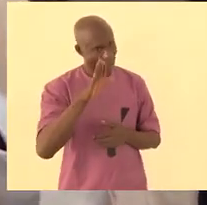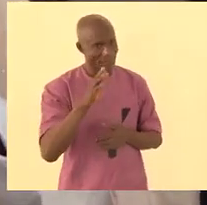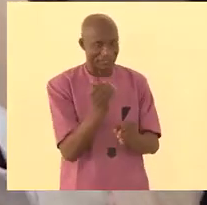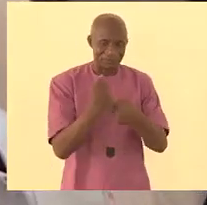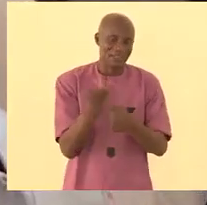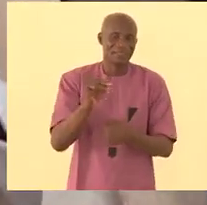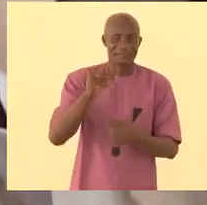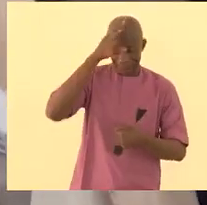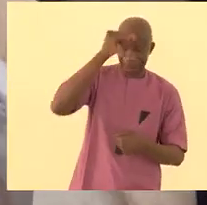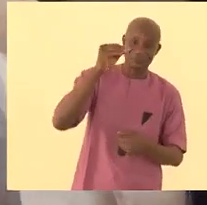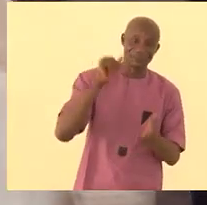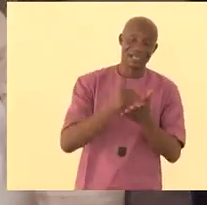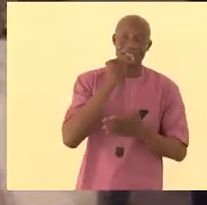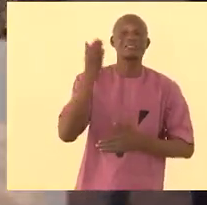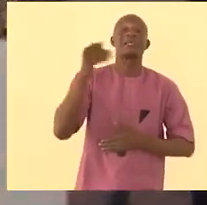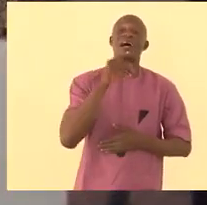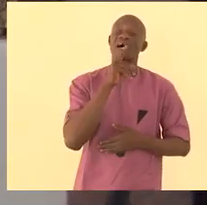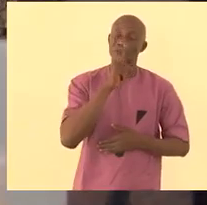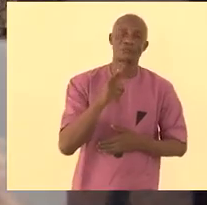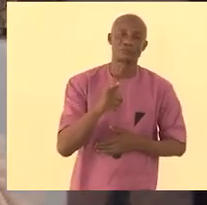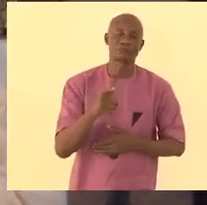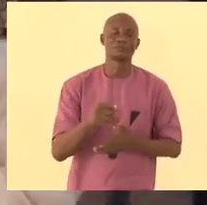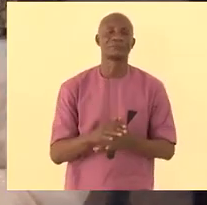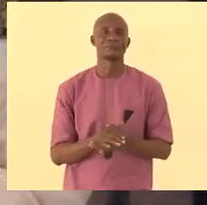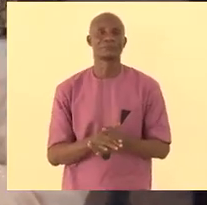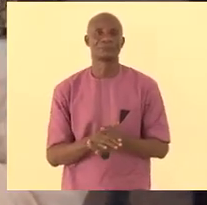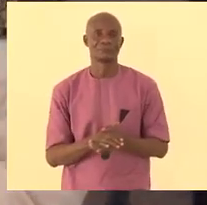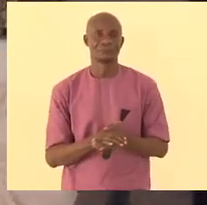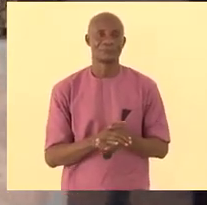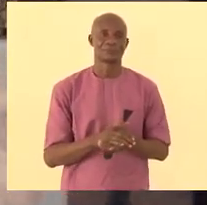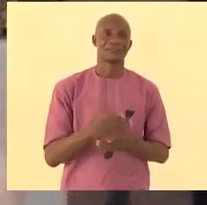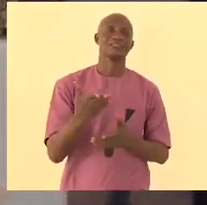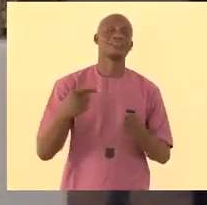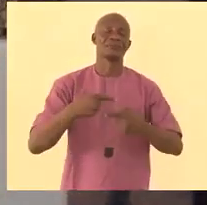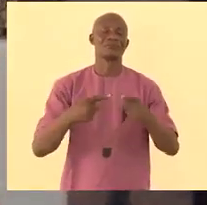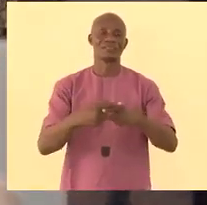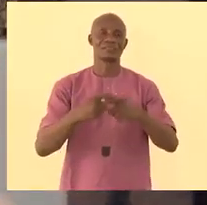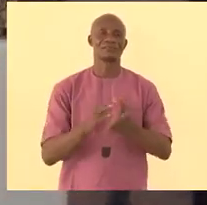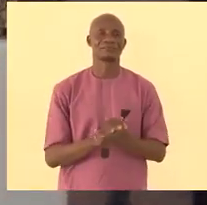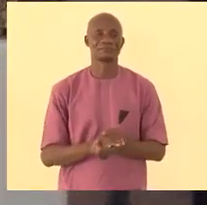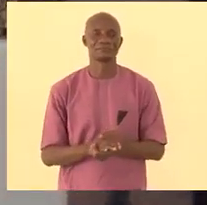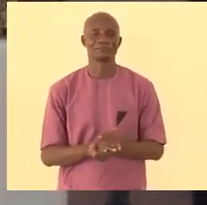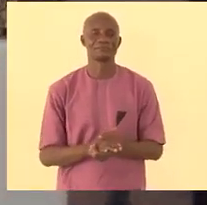Females declare themselves male, and that is their truth, regardless of common sense and obvious contradictions.